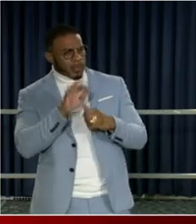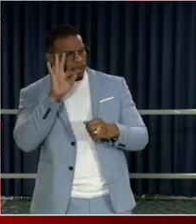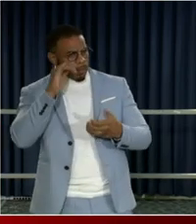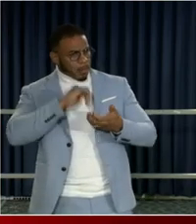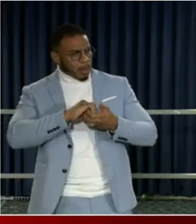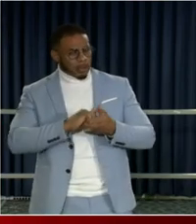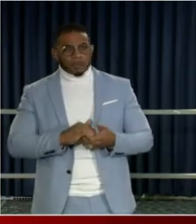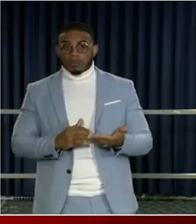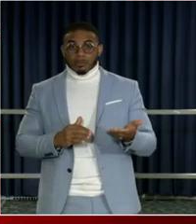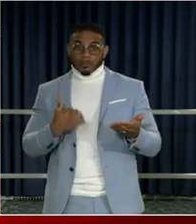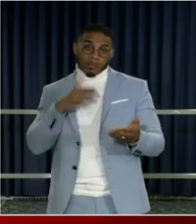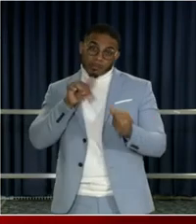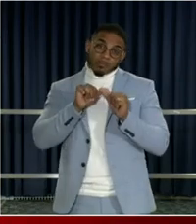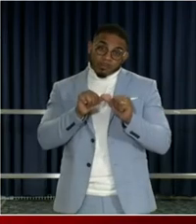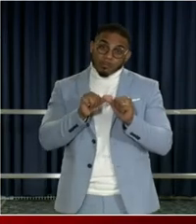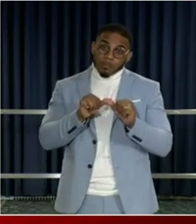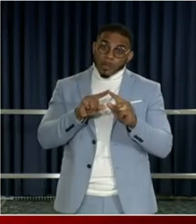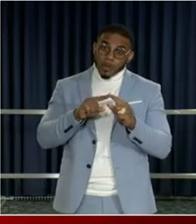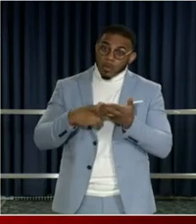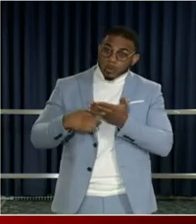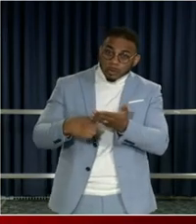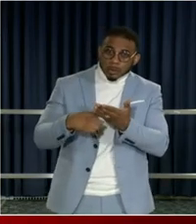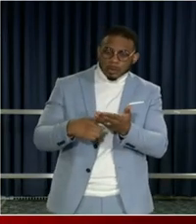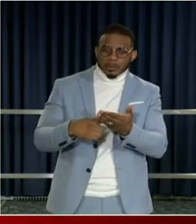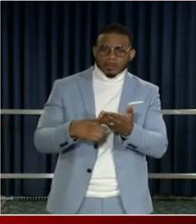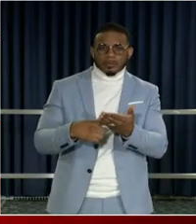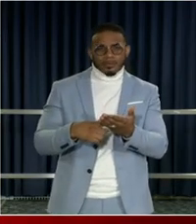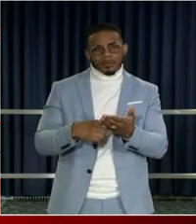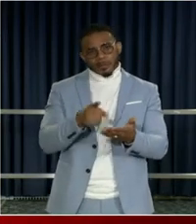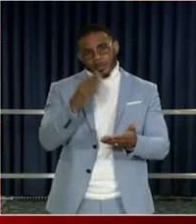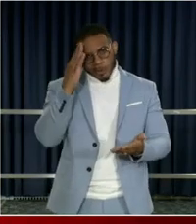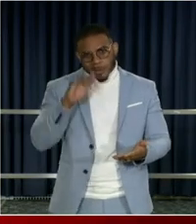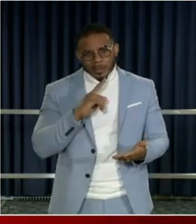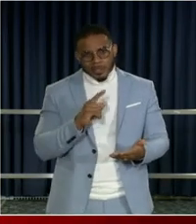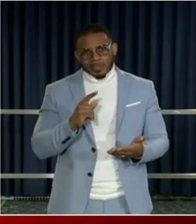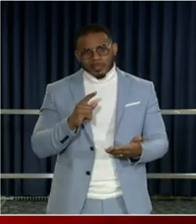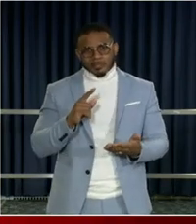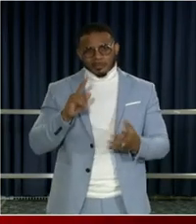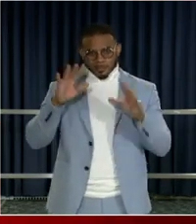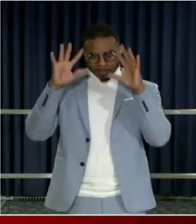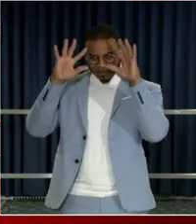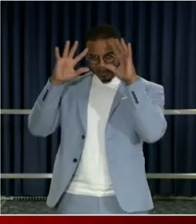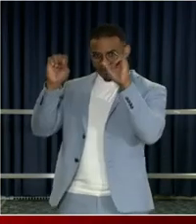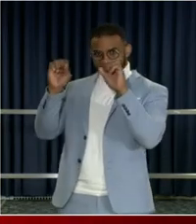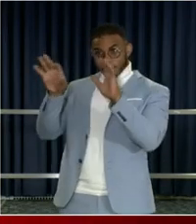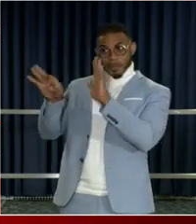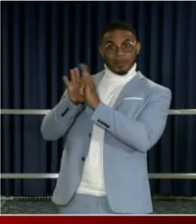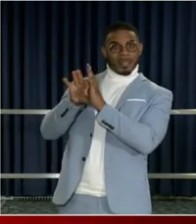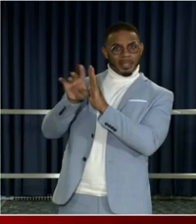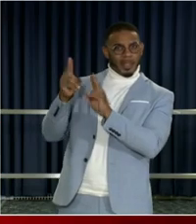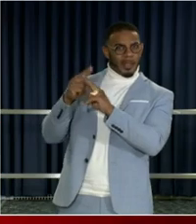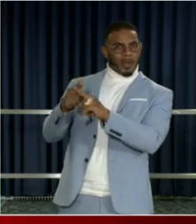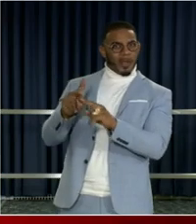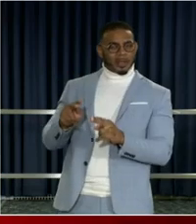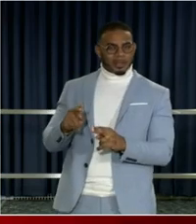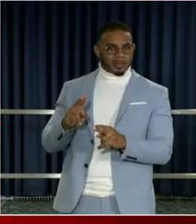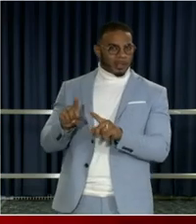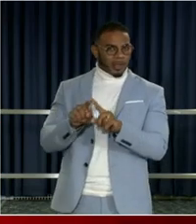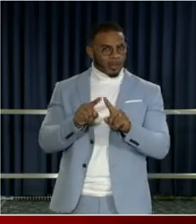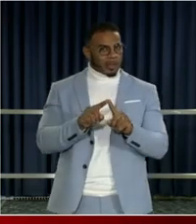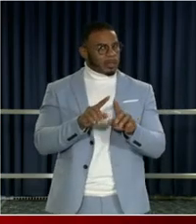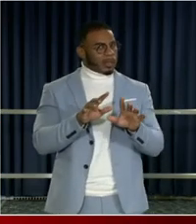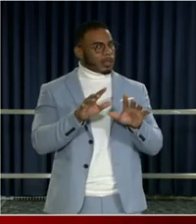partners? We will continue to talk. I know you know that there is a presidential pick, they call it, as